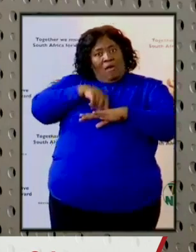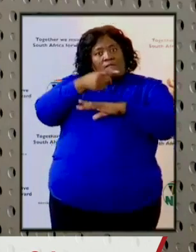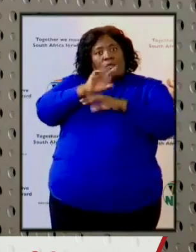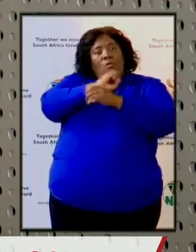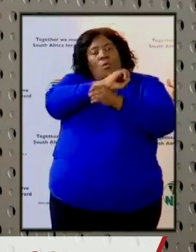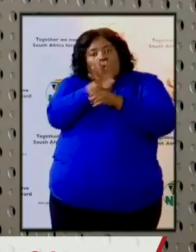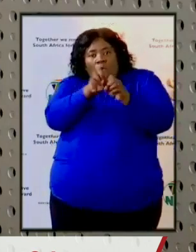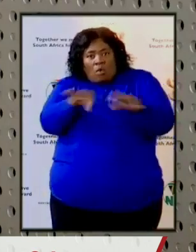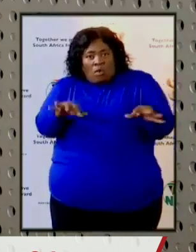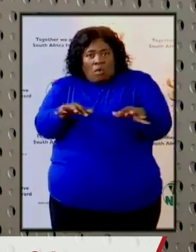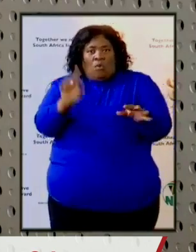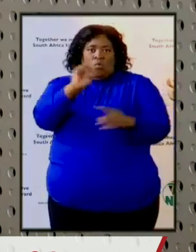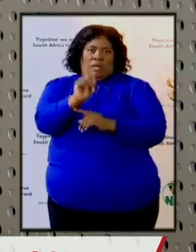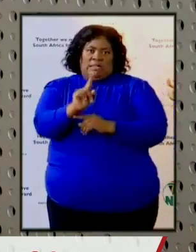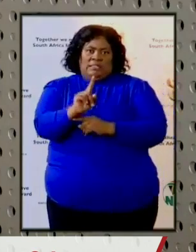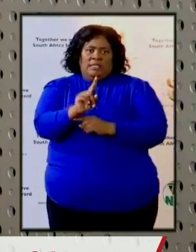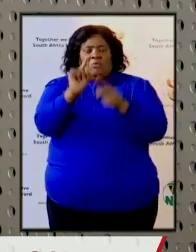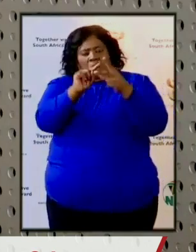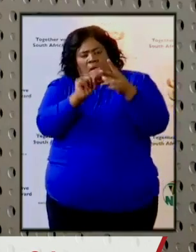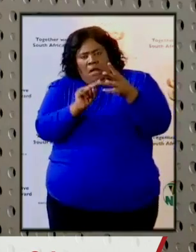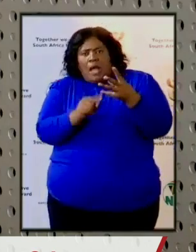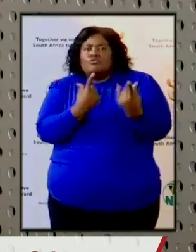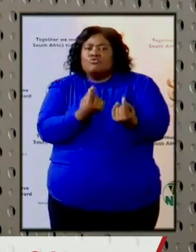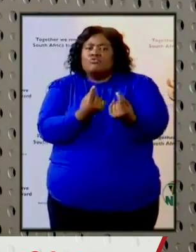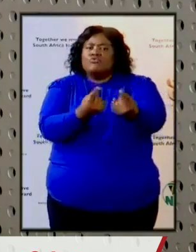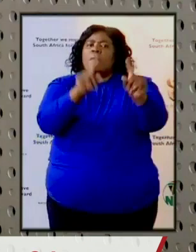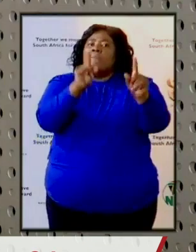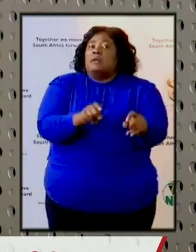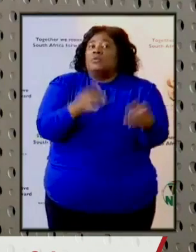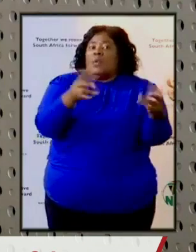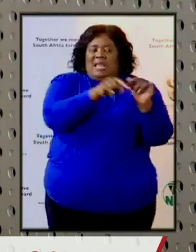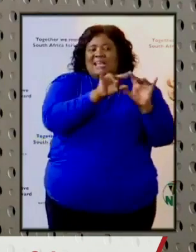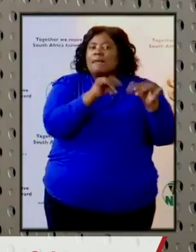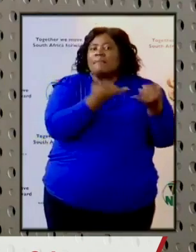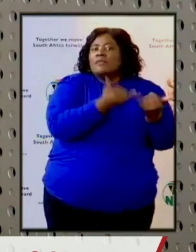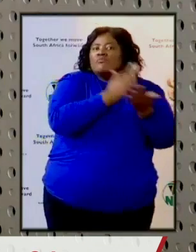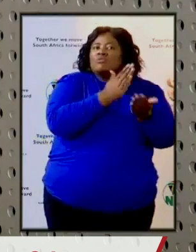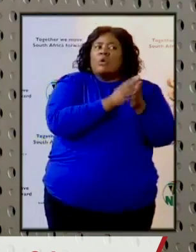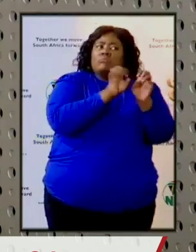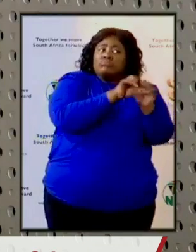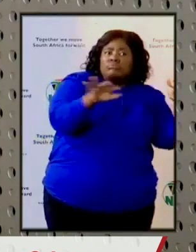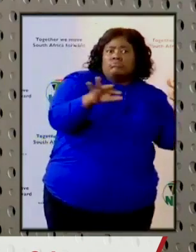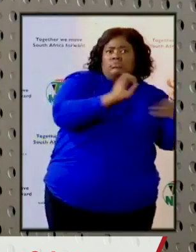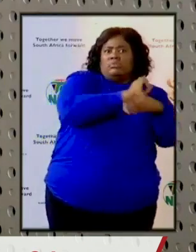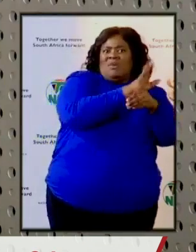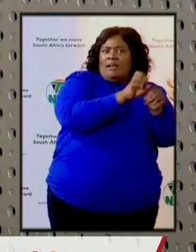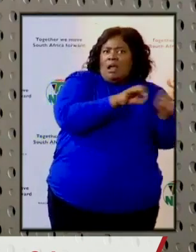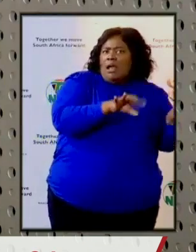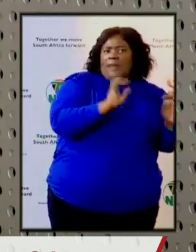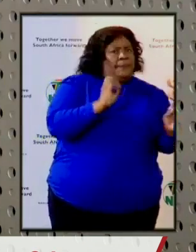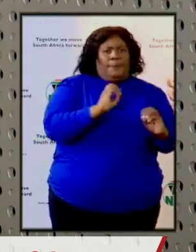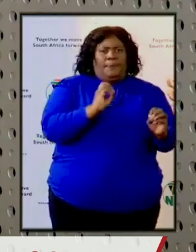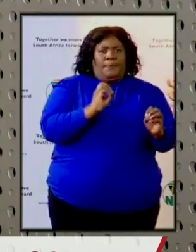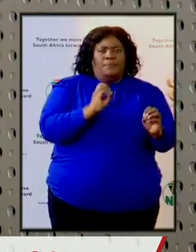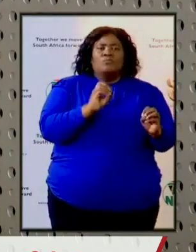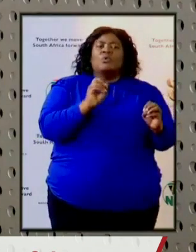is what we do in the company to make sure that there is no spread, not just the preparations for arrival,